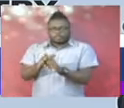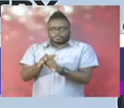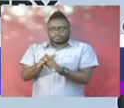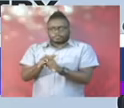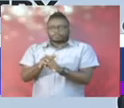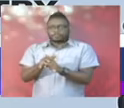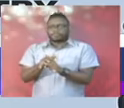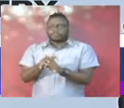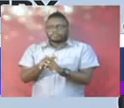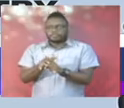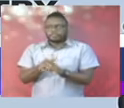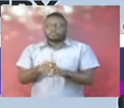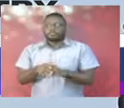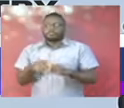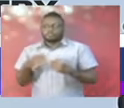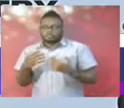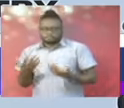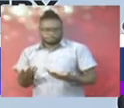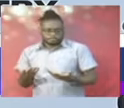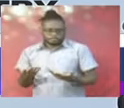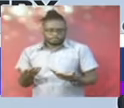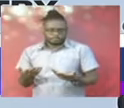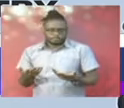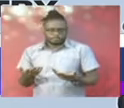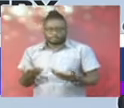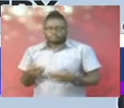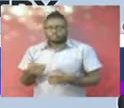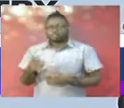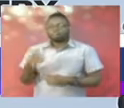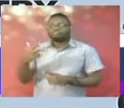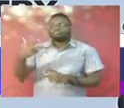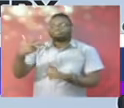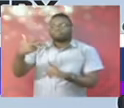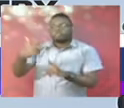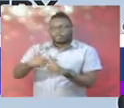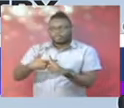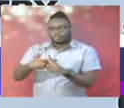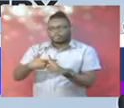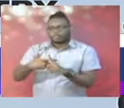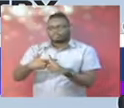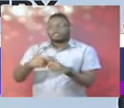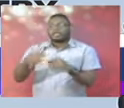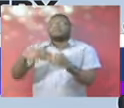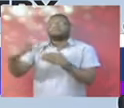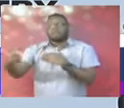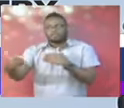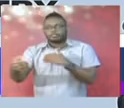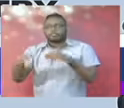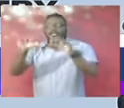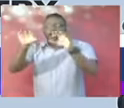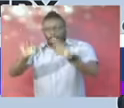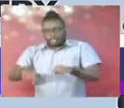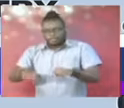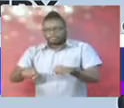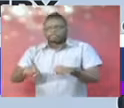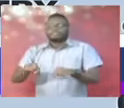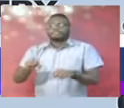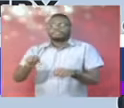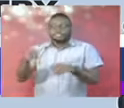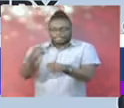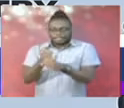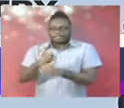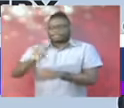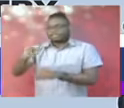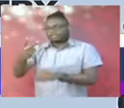both AstraZeneca and Sinopharm. Just for clarity, if you hadn't had any doses at all, and you have